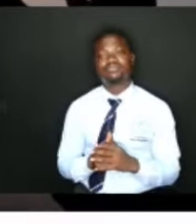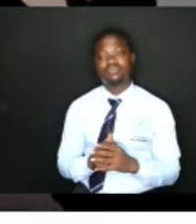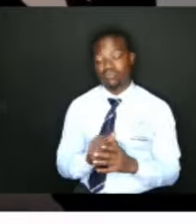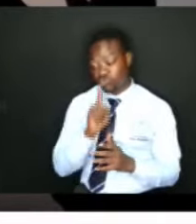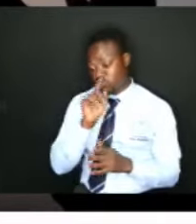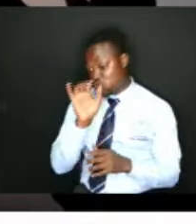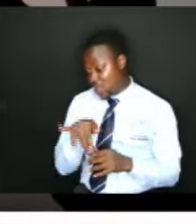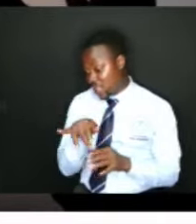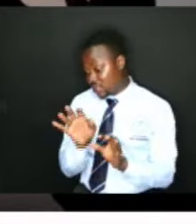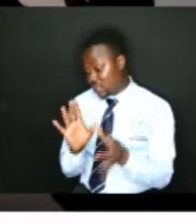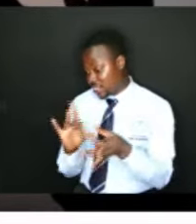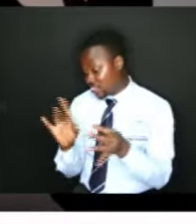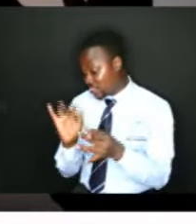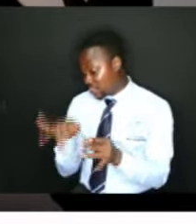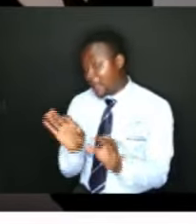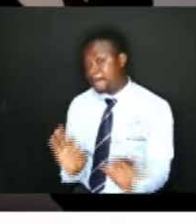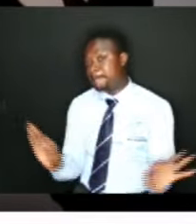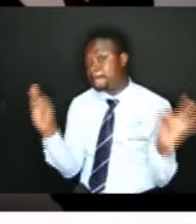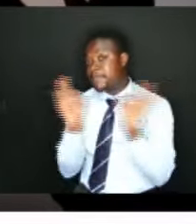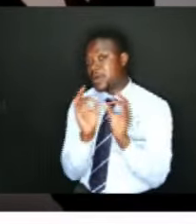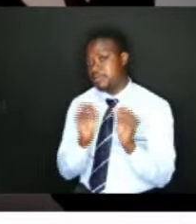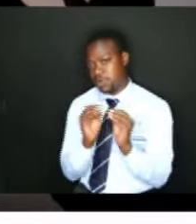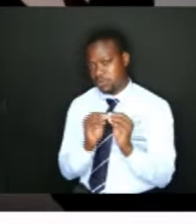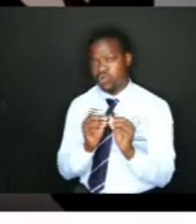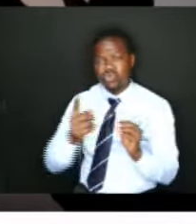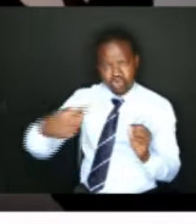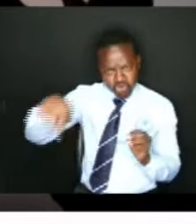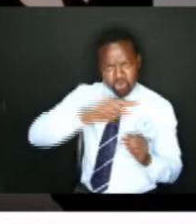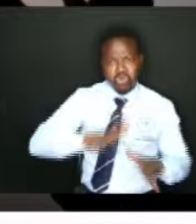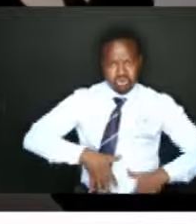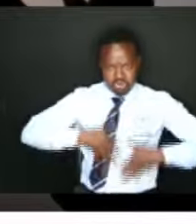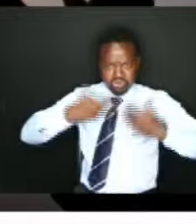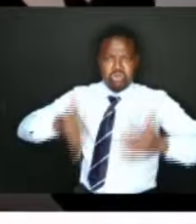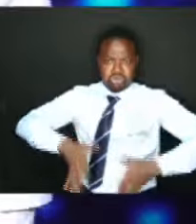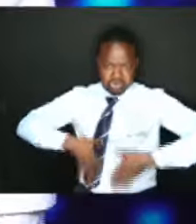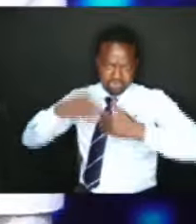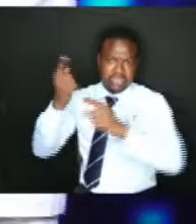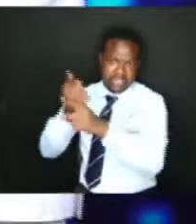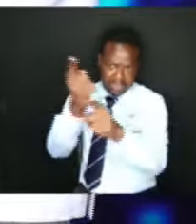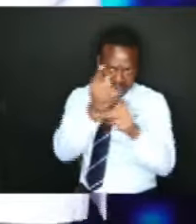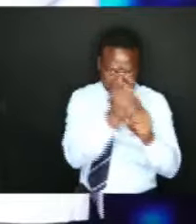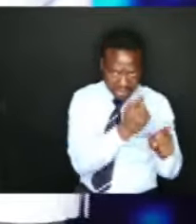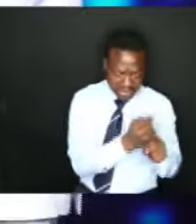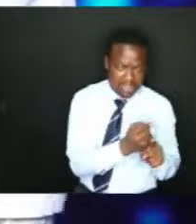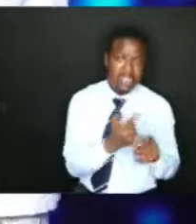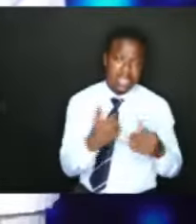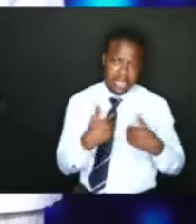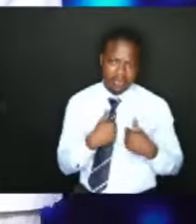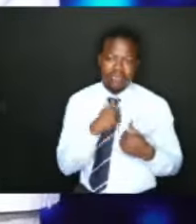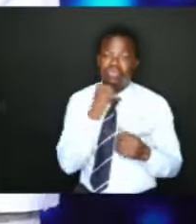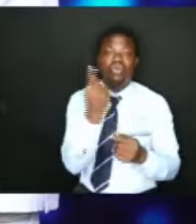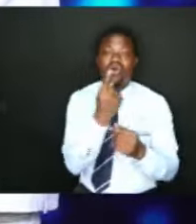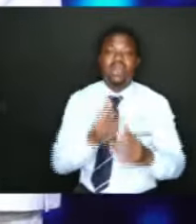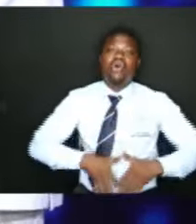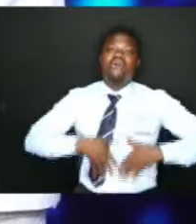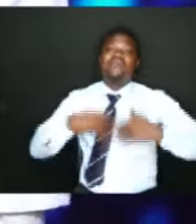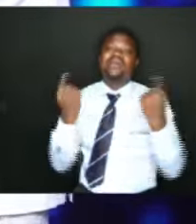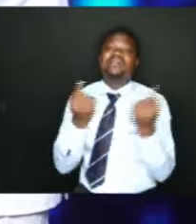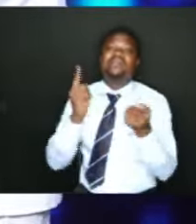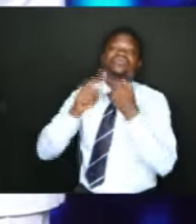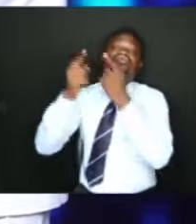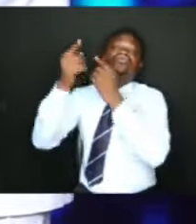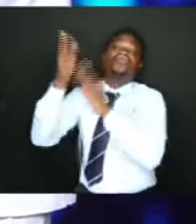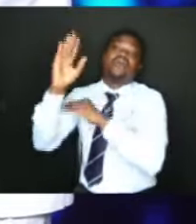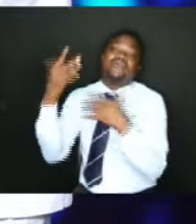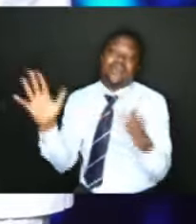very, very important. Hey, yummy, we all make confessions. We are not talking about confessing your sins to God